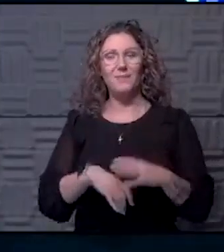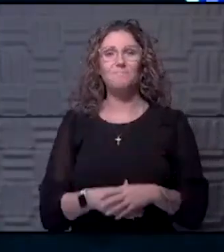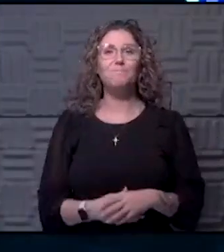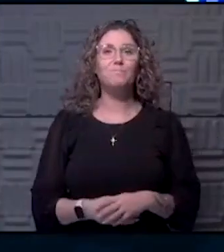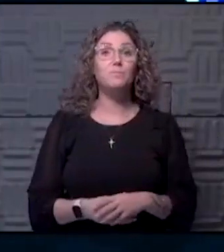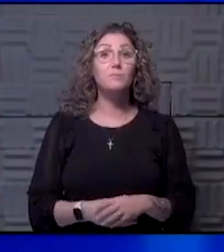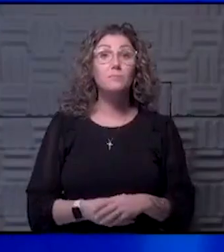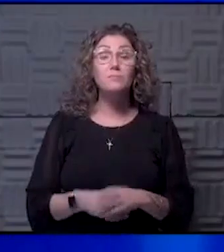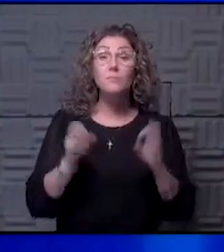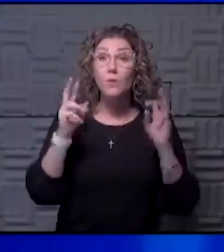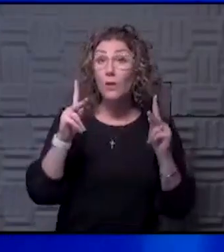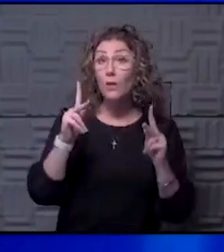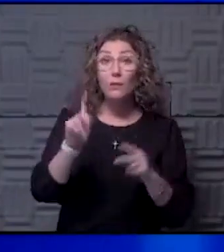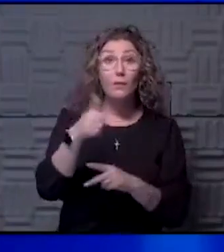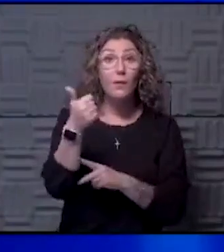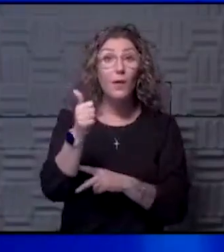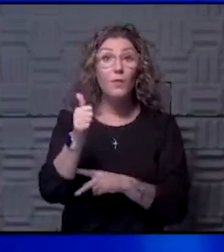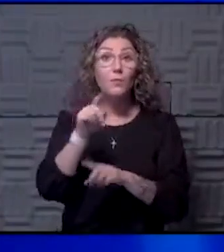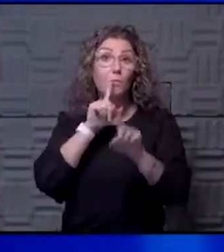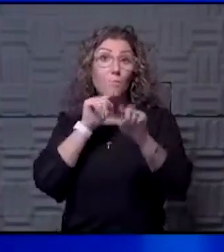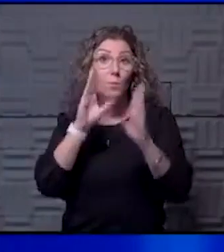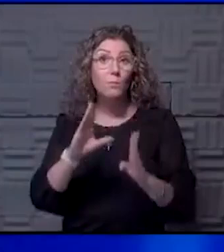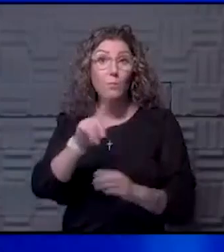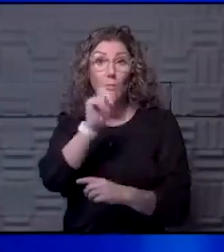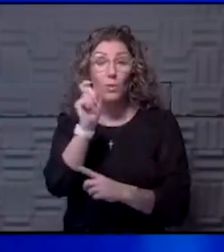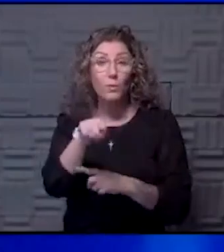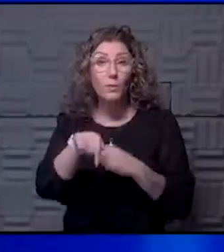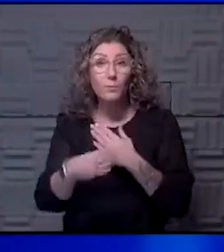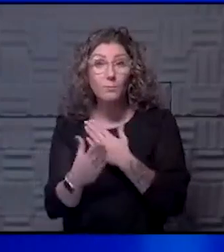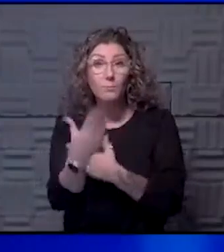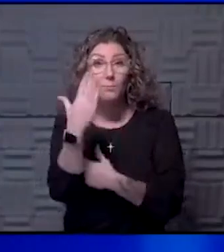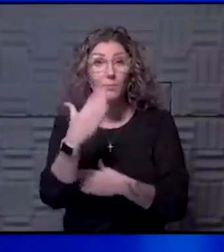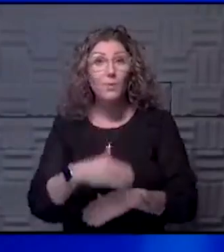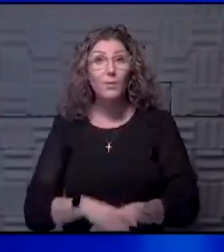Okay. Any other reporter questions this morning?